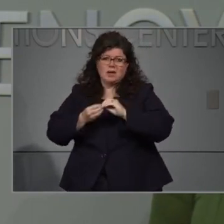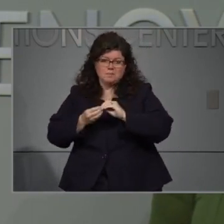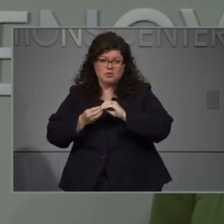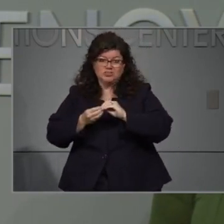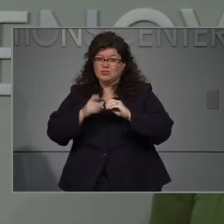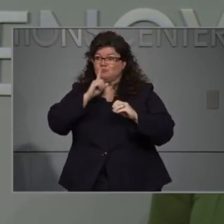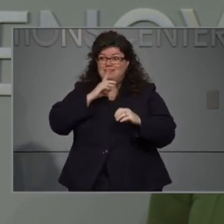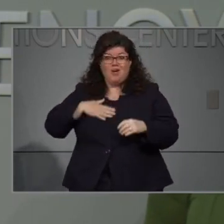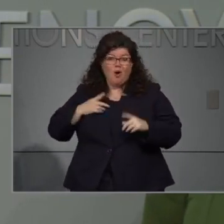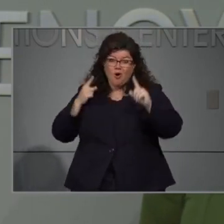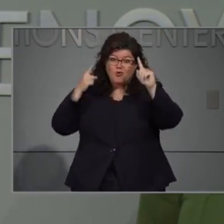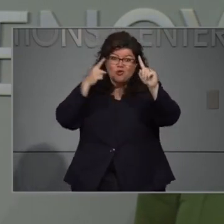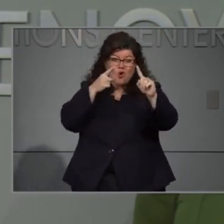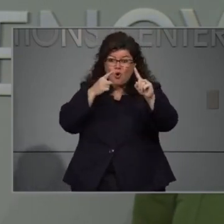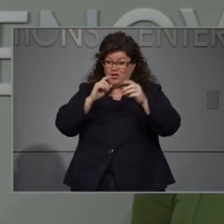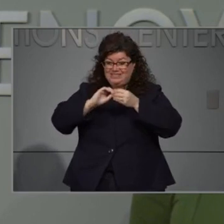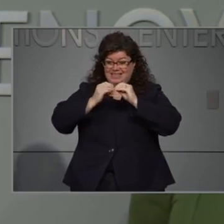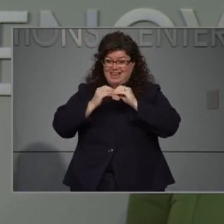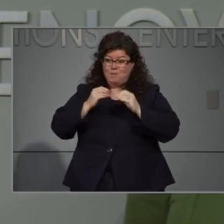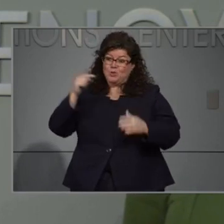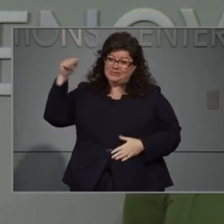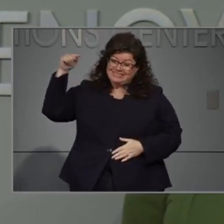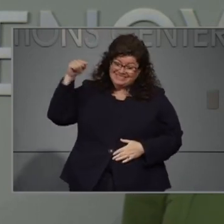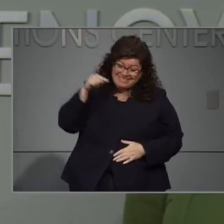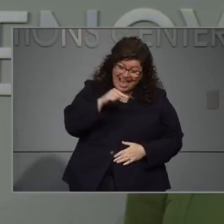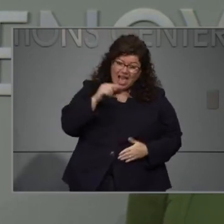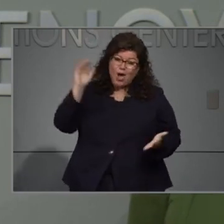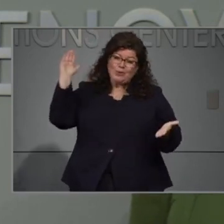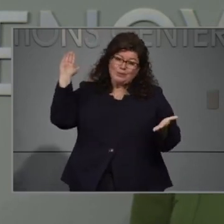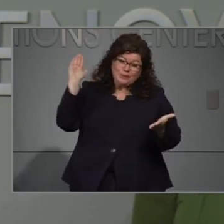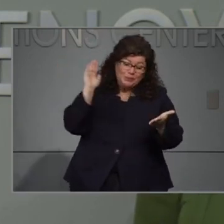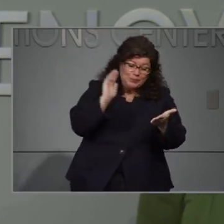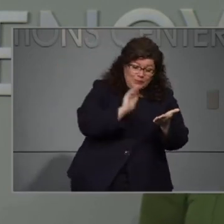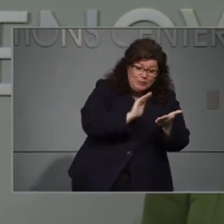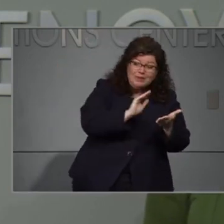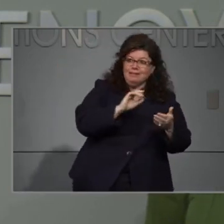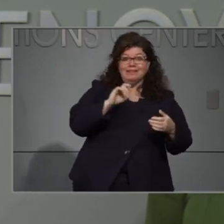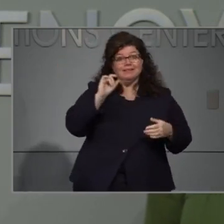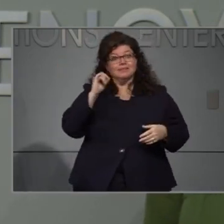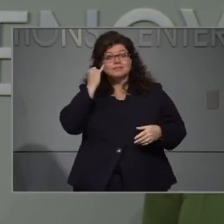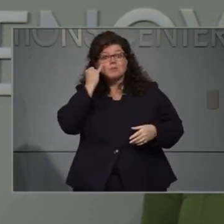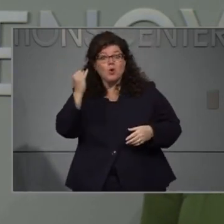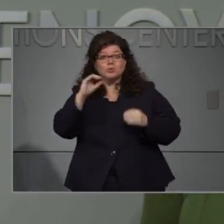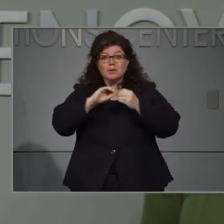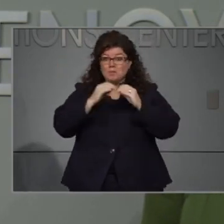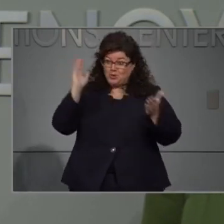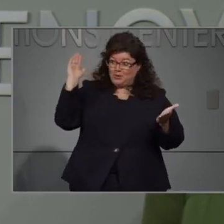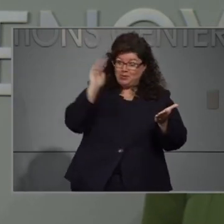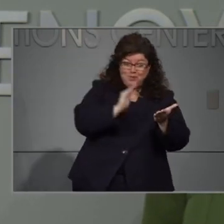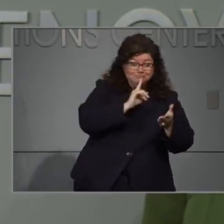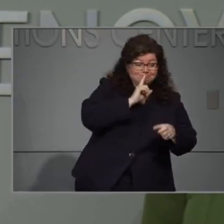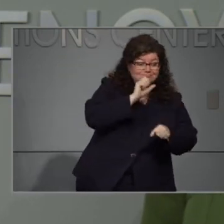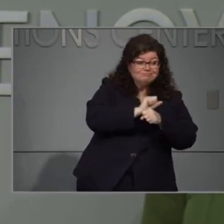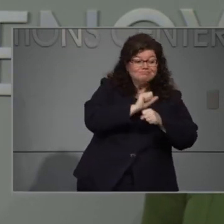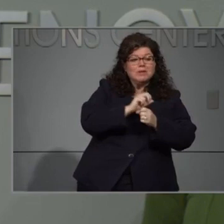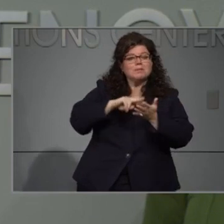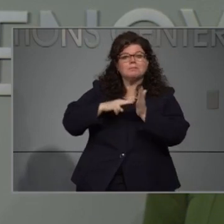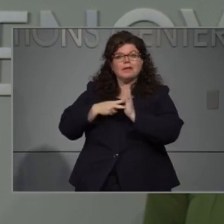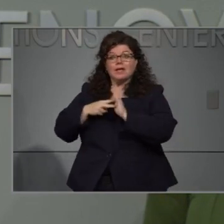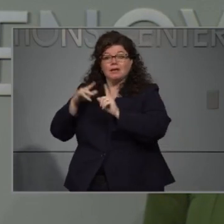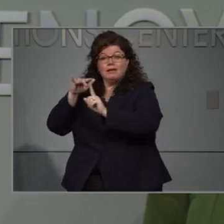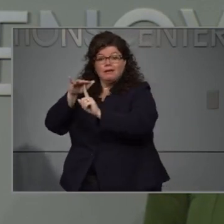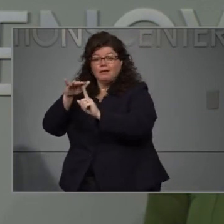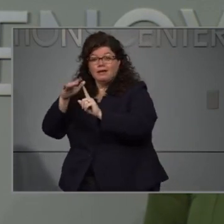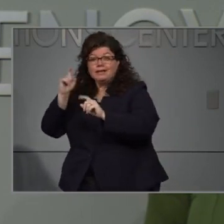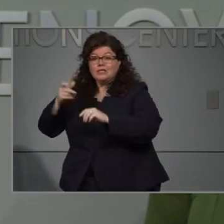of the virus, and so we can stabilize these numbers. If we stabilize, then we won't need additional contact tracers. So we continue